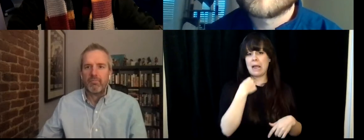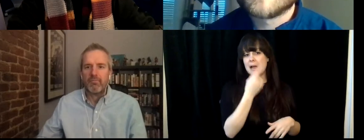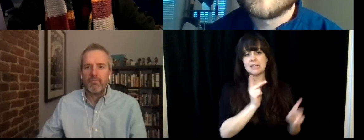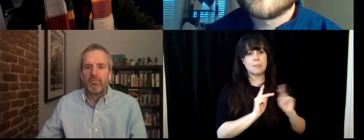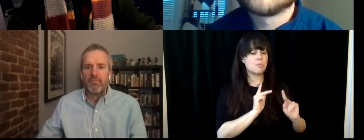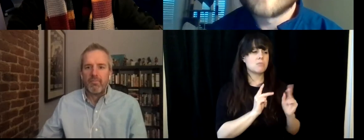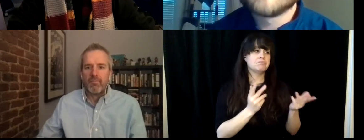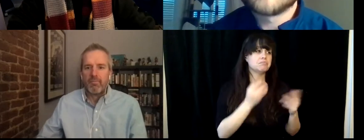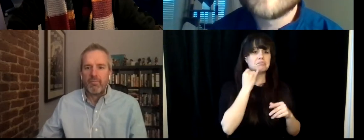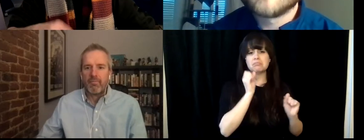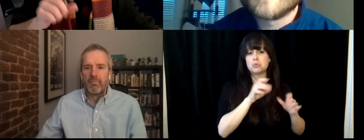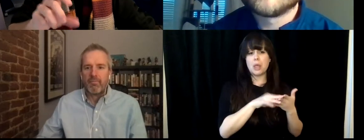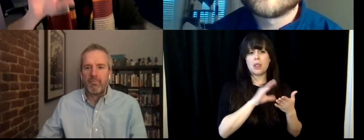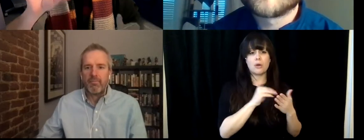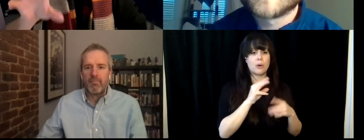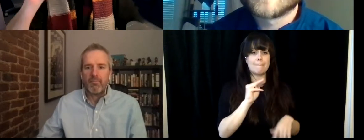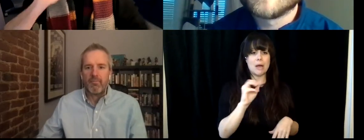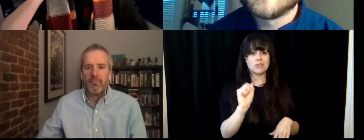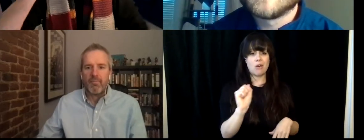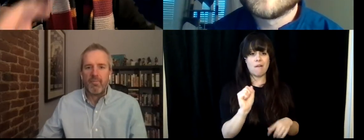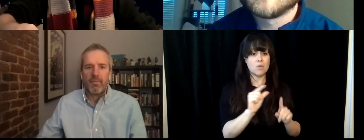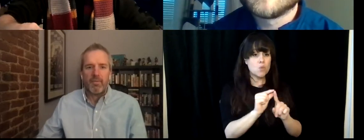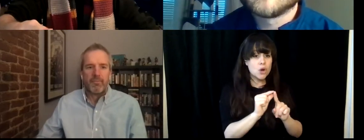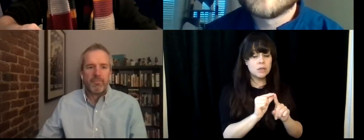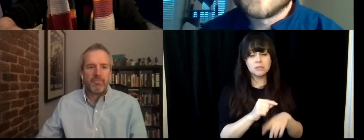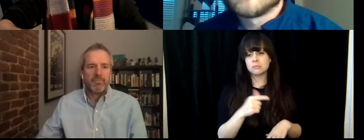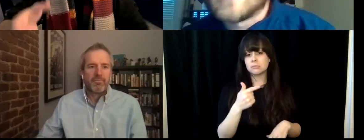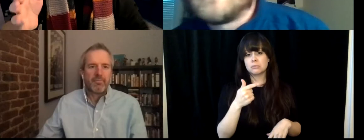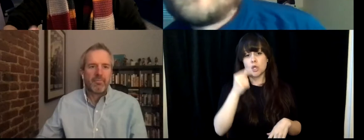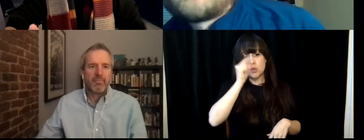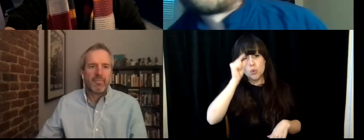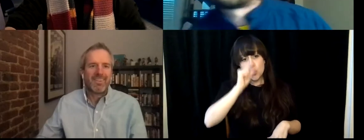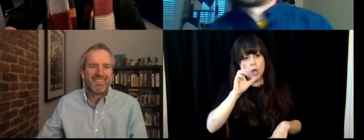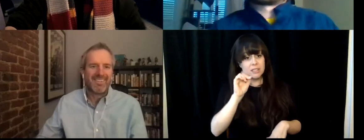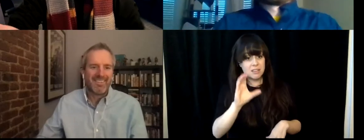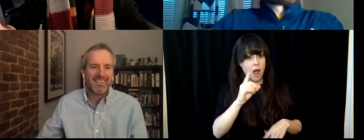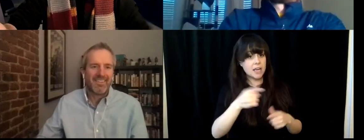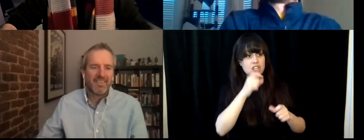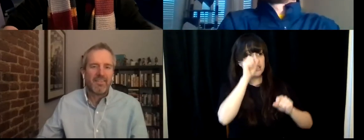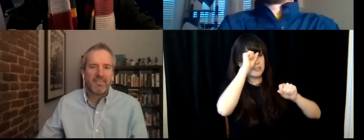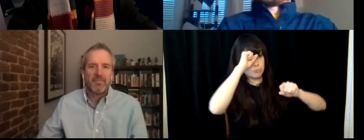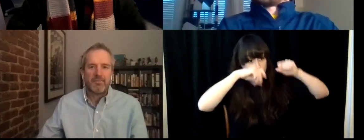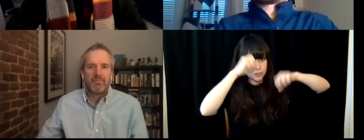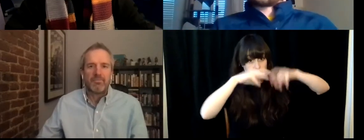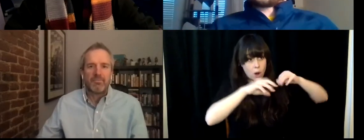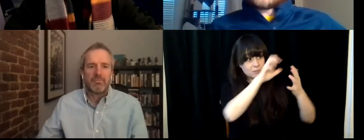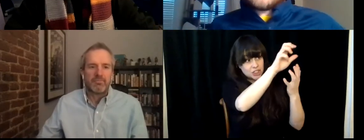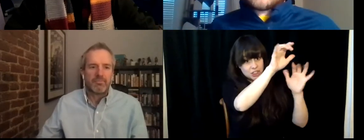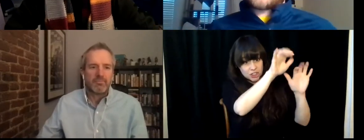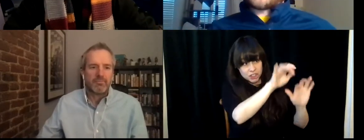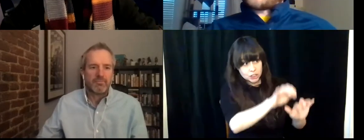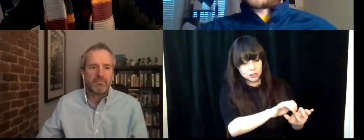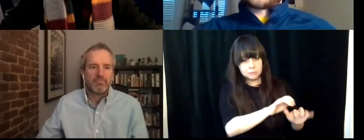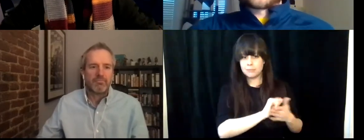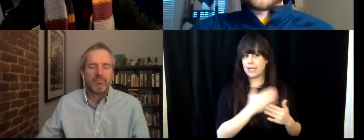Google document and understand how to put your stuff out of your head, right? That's a first step. No, that's great.